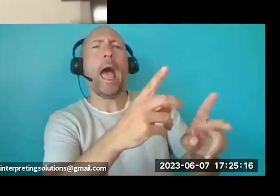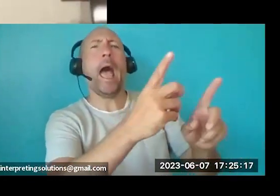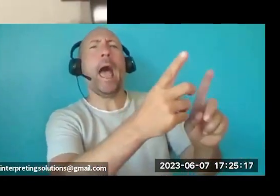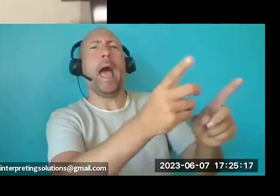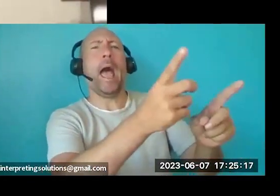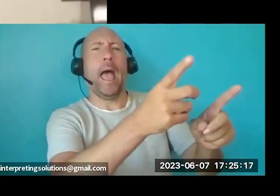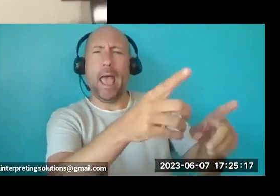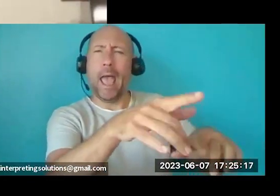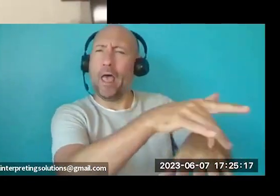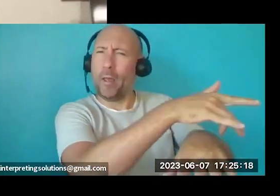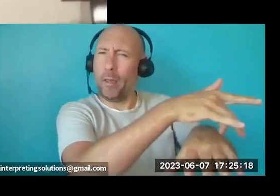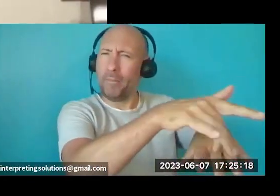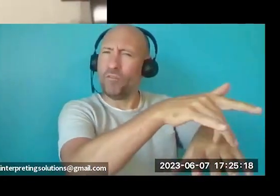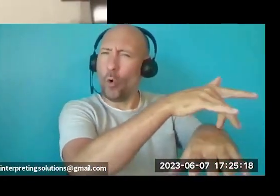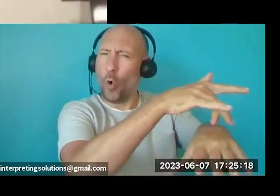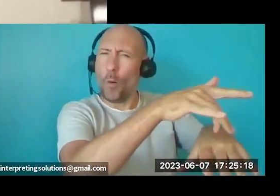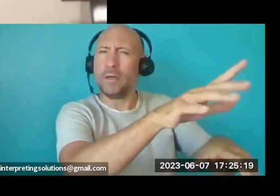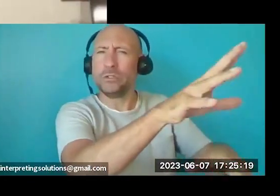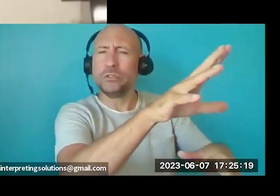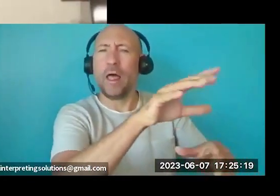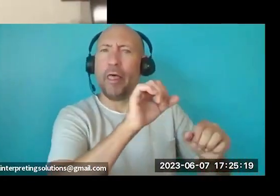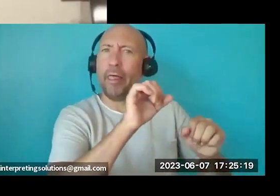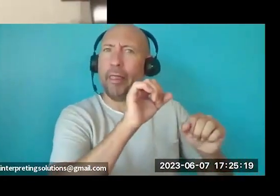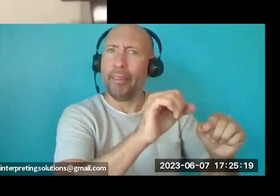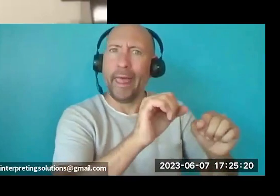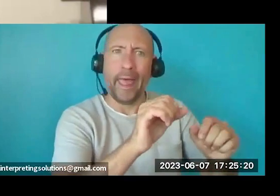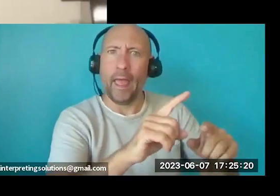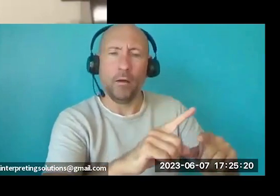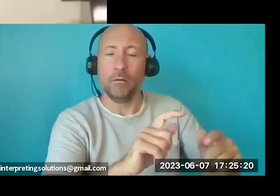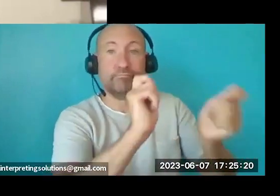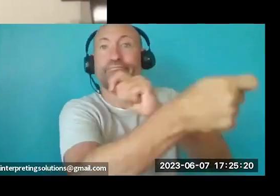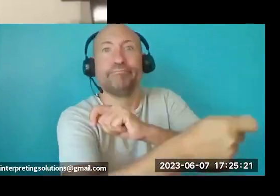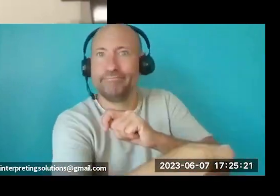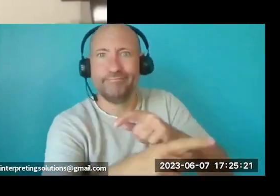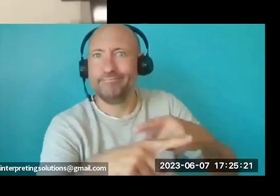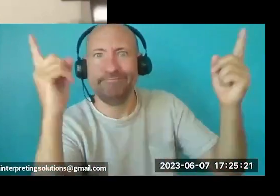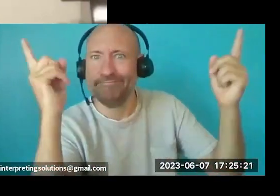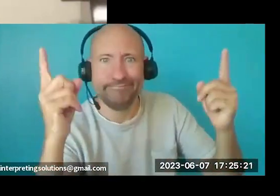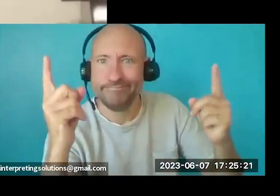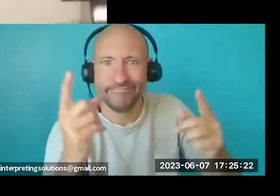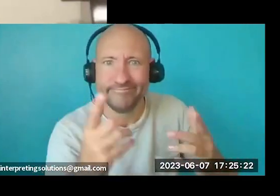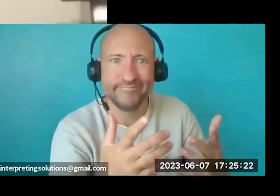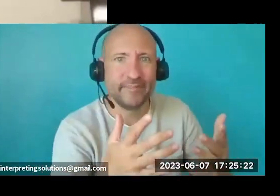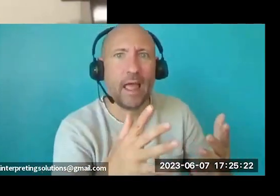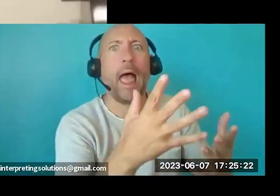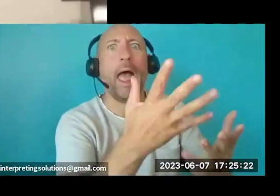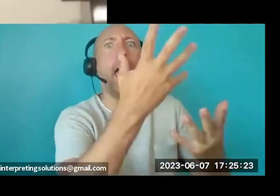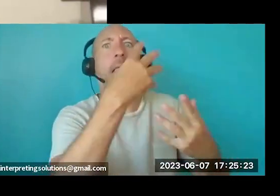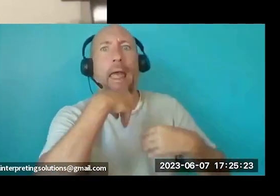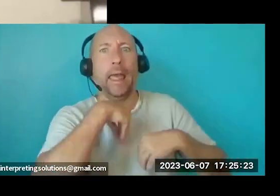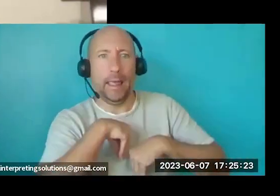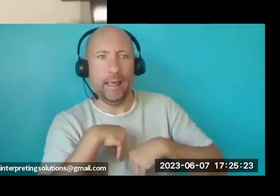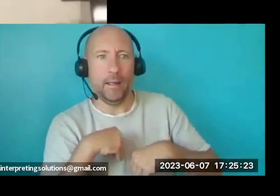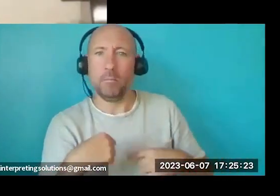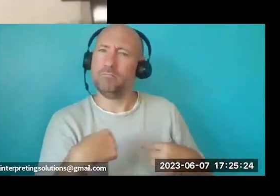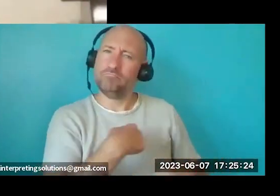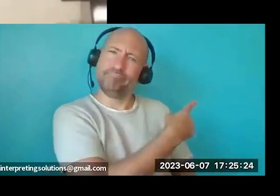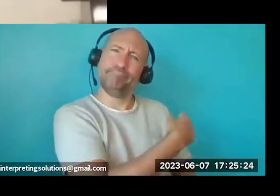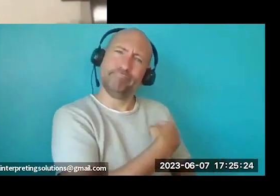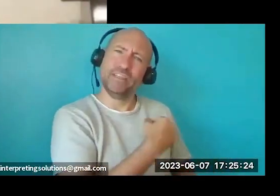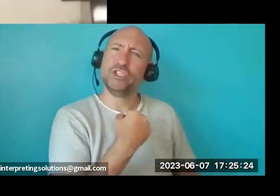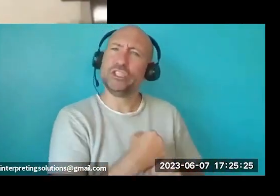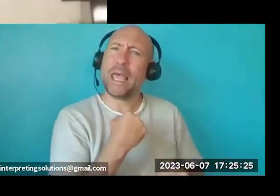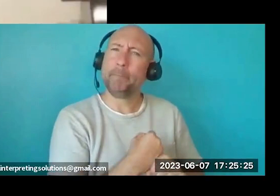happens, and we know what happens when they improvise. We realize that. For Giuseppe and myself, it is fundamental to work